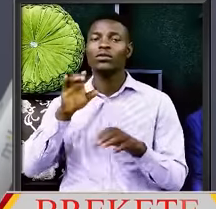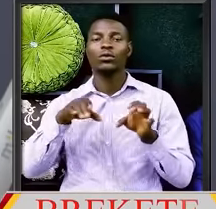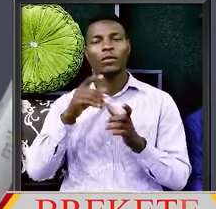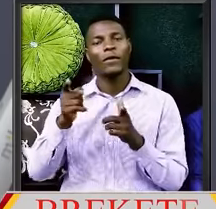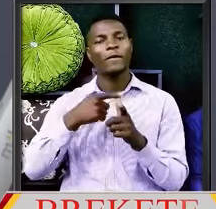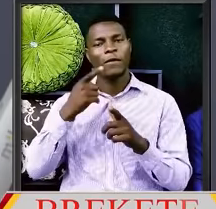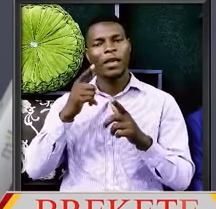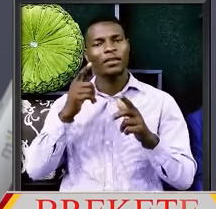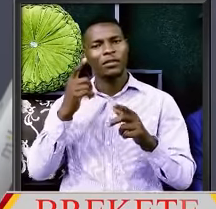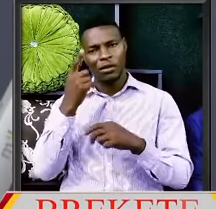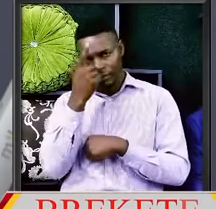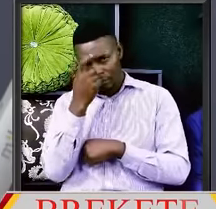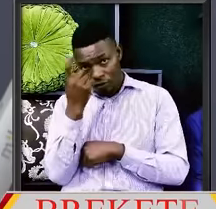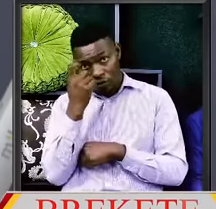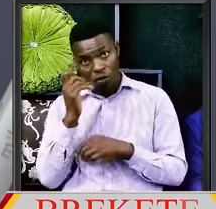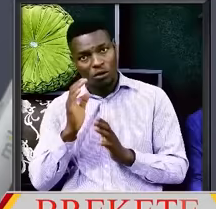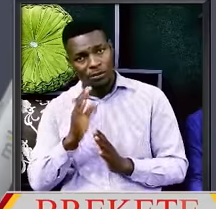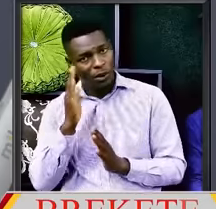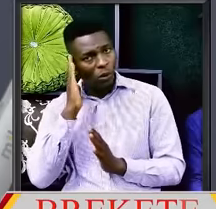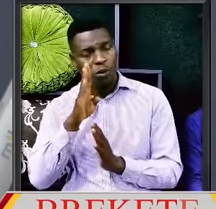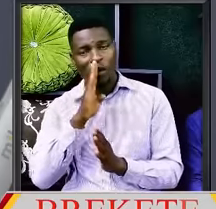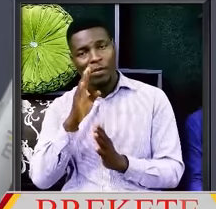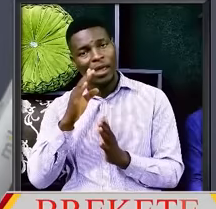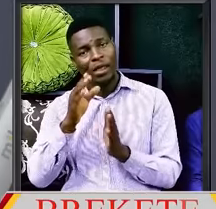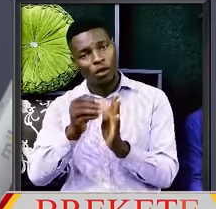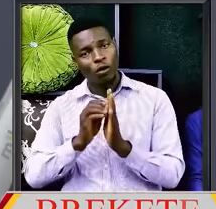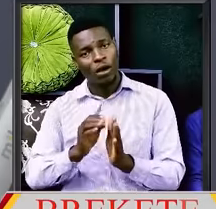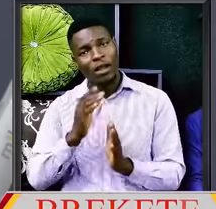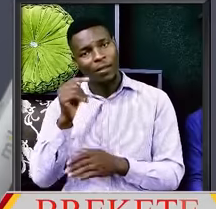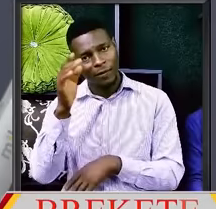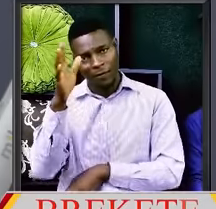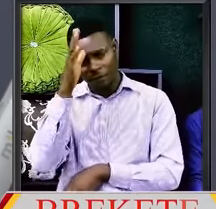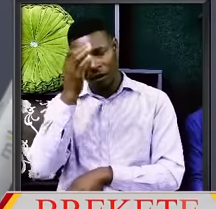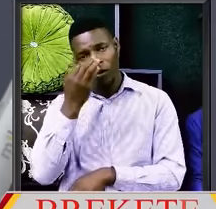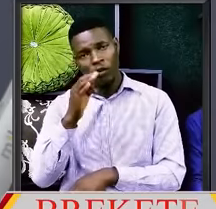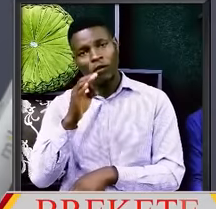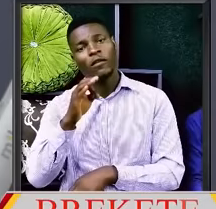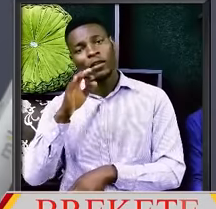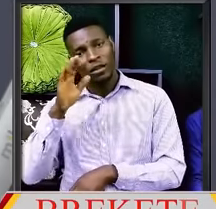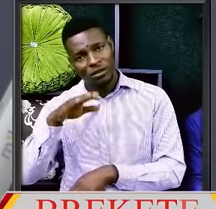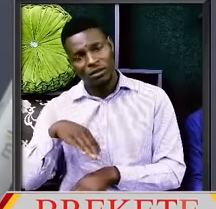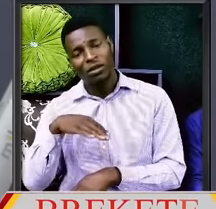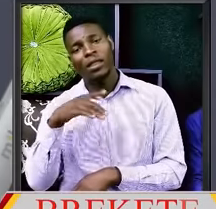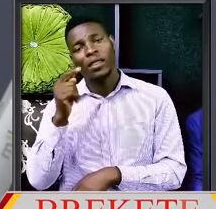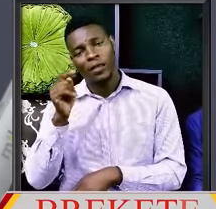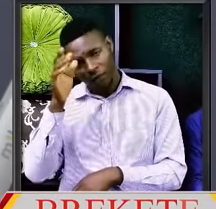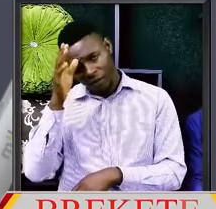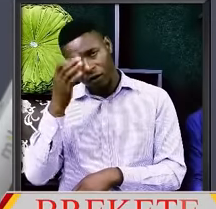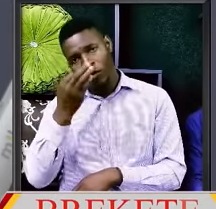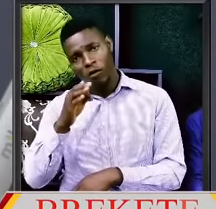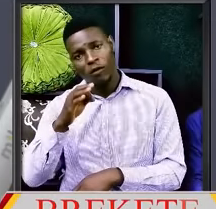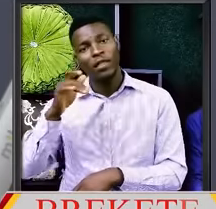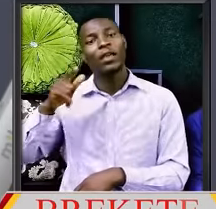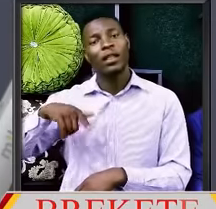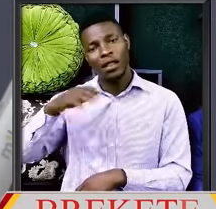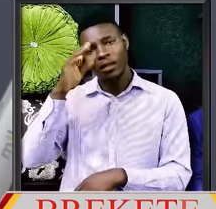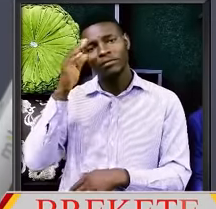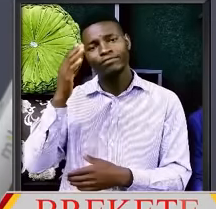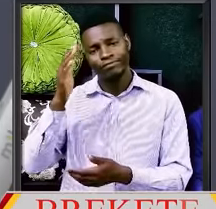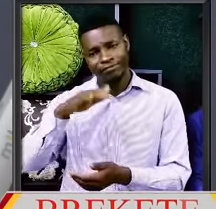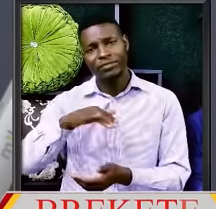suspect will be the owner, the father of the child. The child. That will be the first